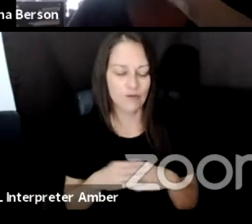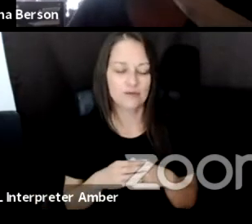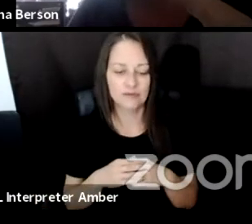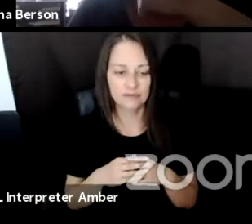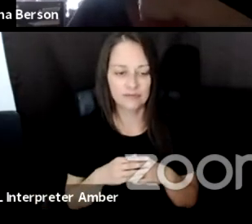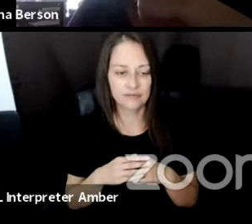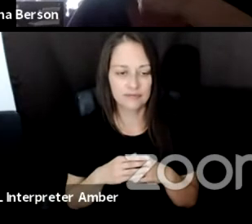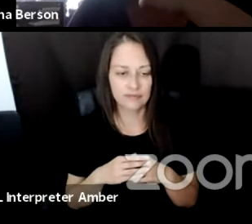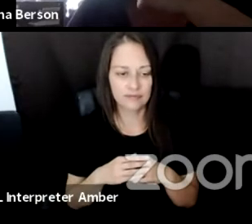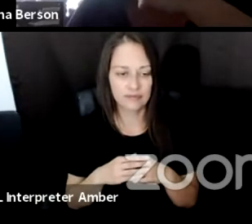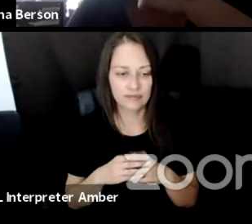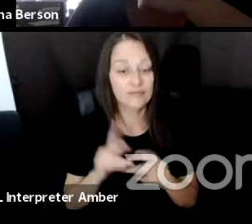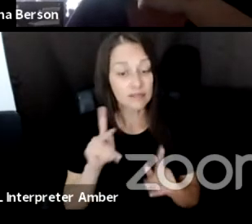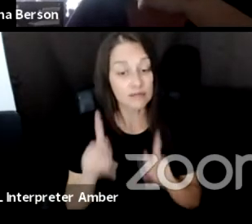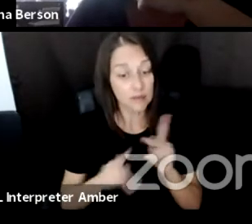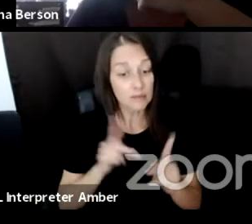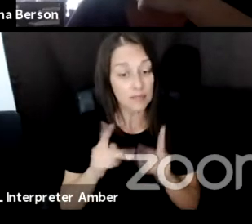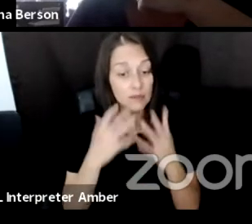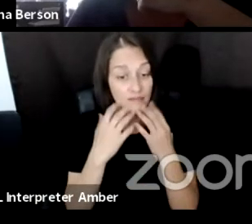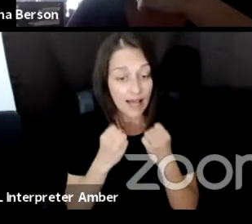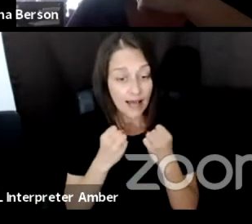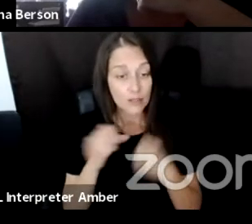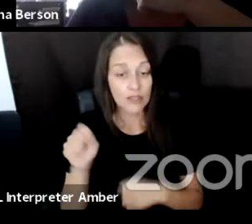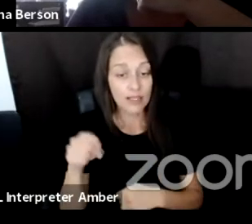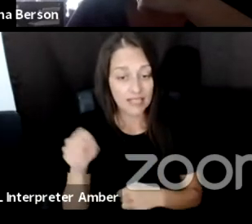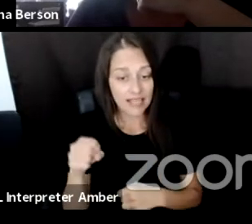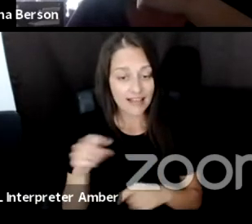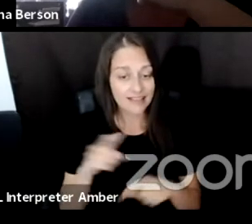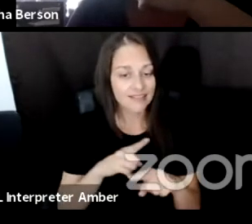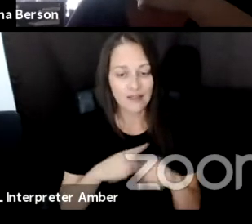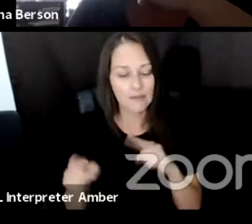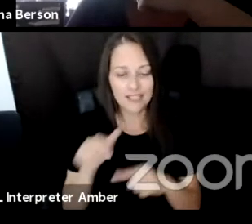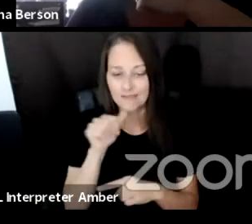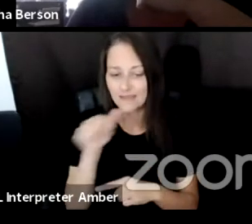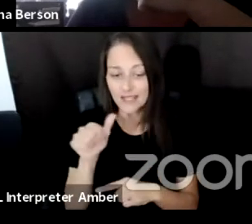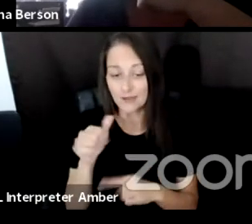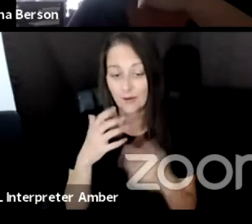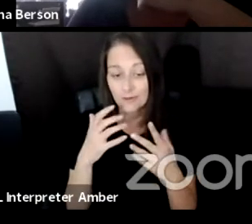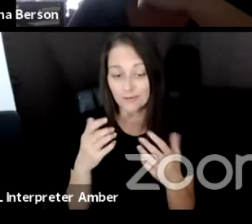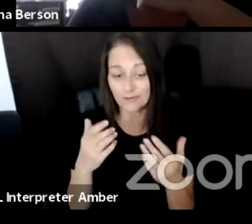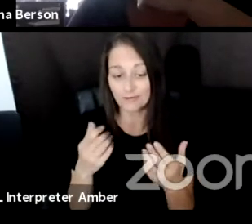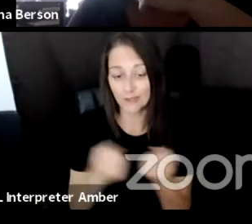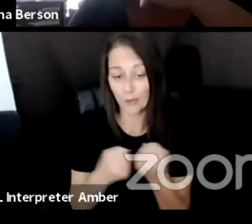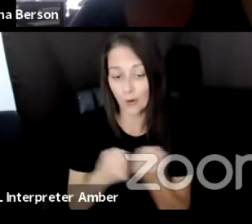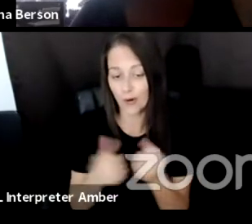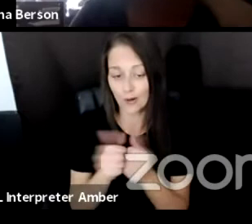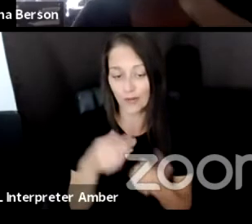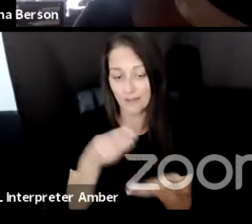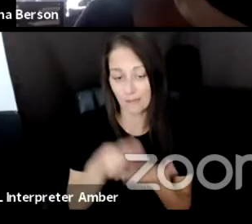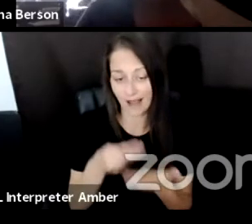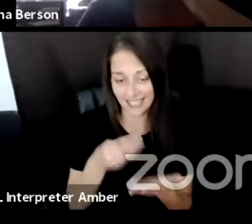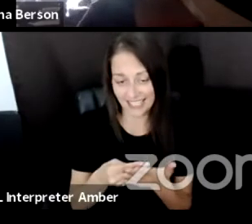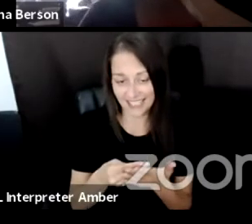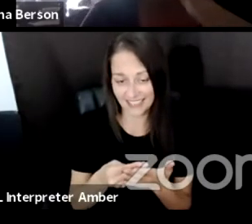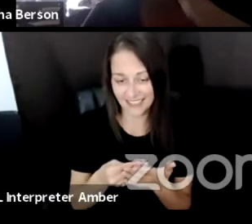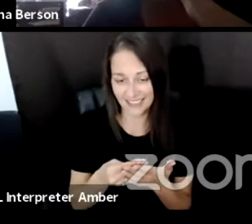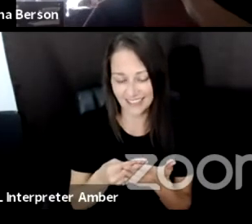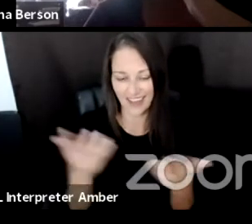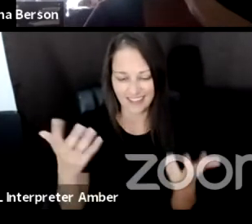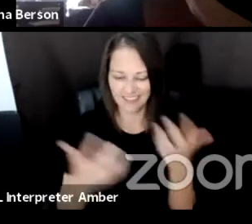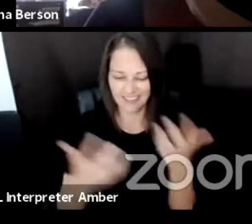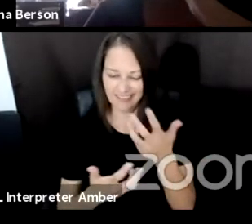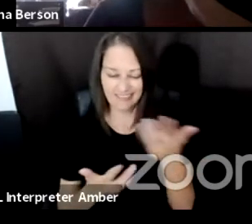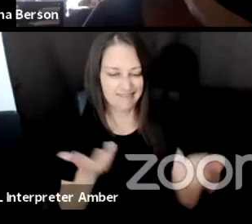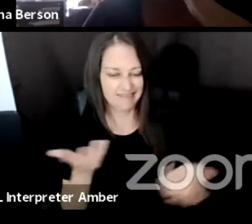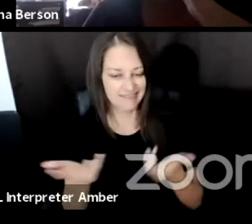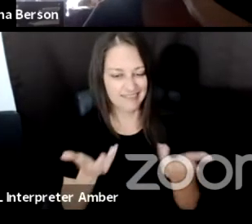because people do value these things, but they don't value them with money. And so that's a breakdown, you know, that where is that value? We just